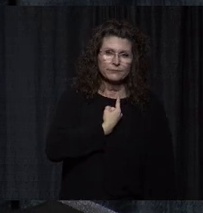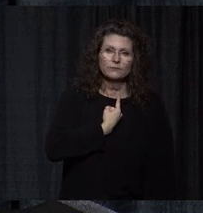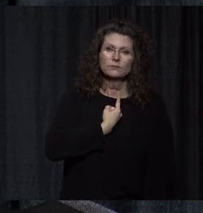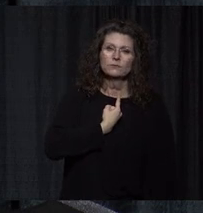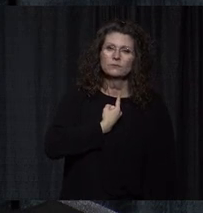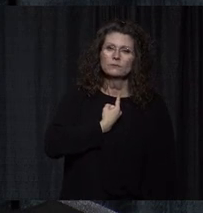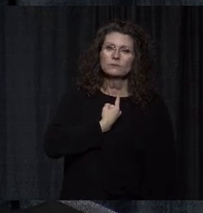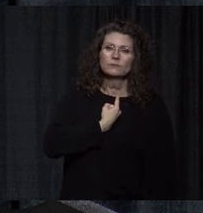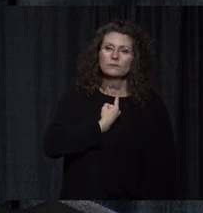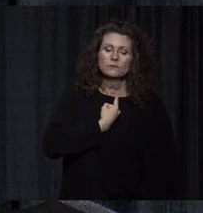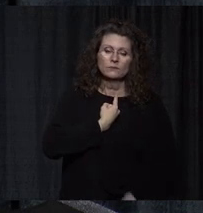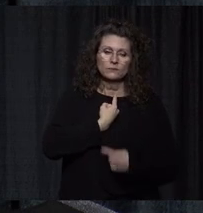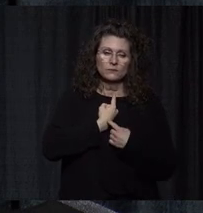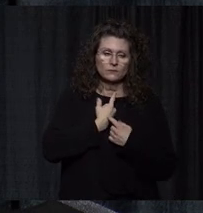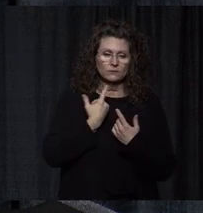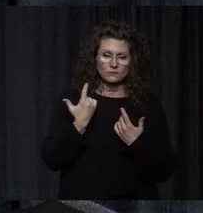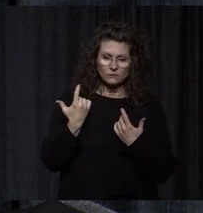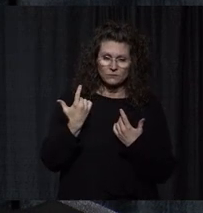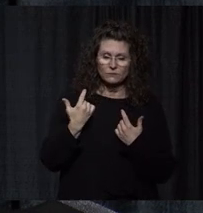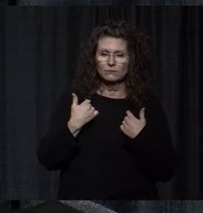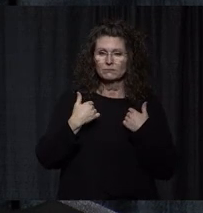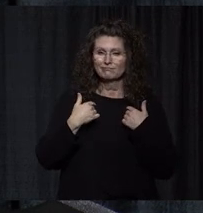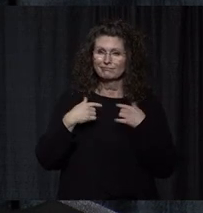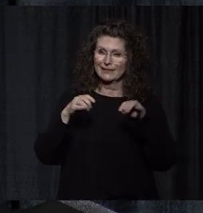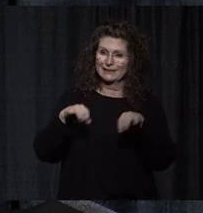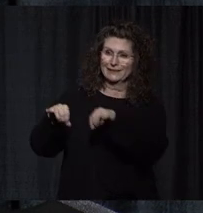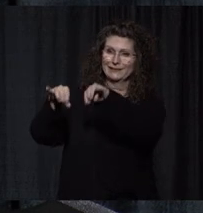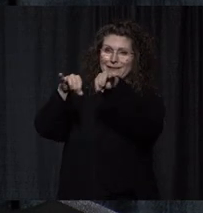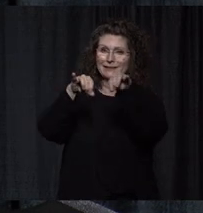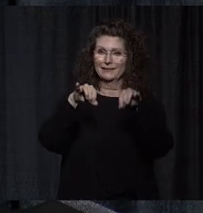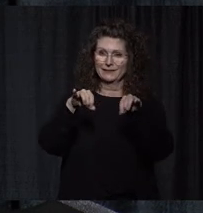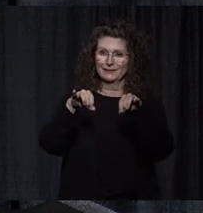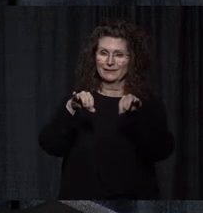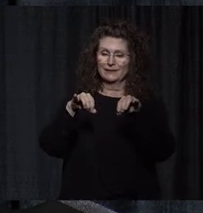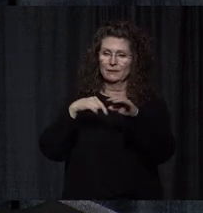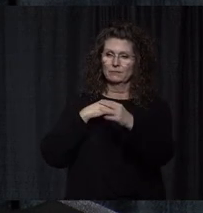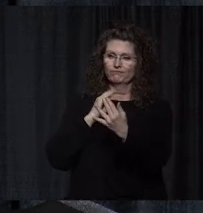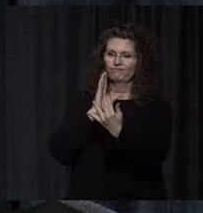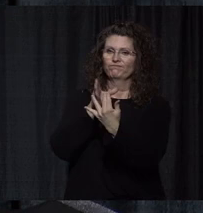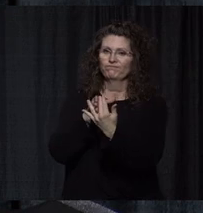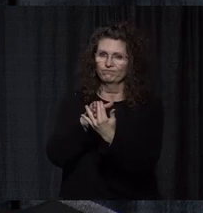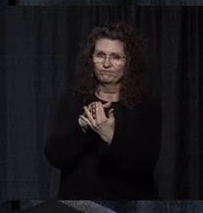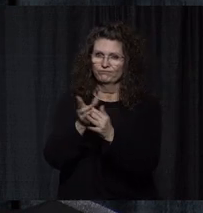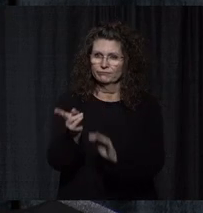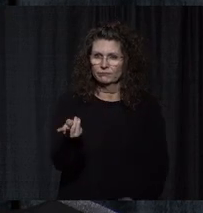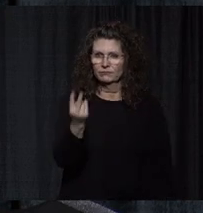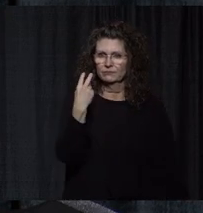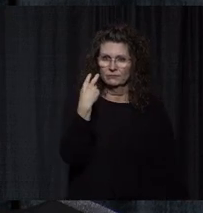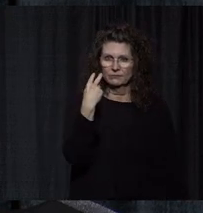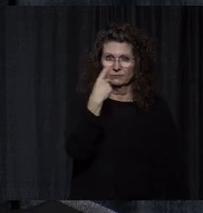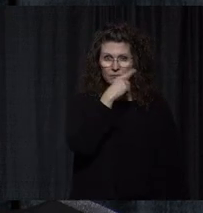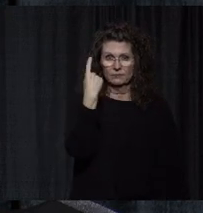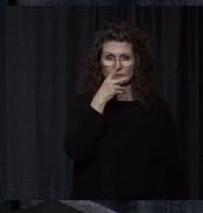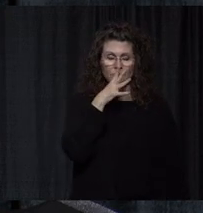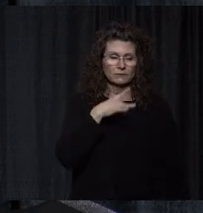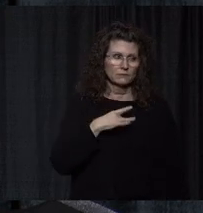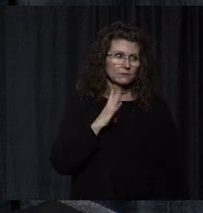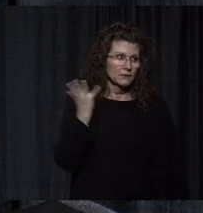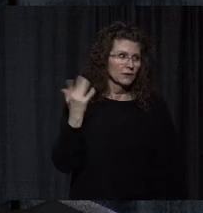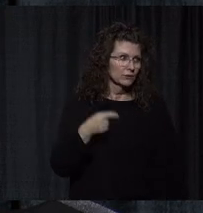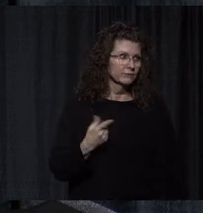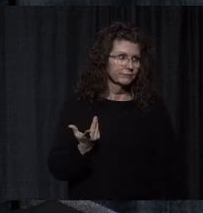the visibility of protesting the status quo, knowing some will dismiss us as angry Black women, we've heard that